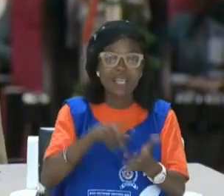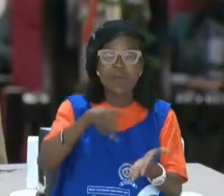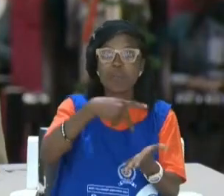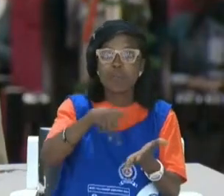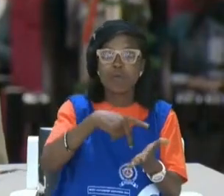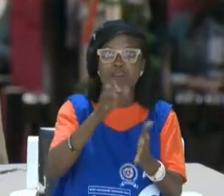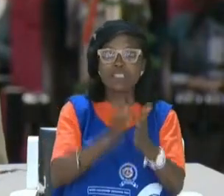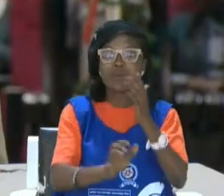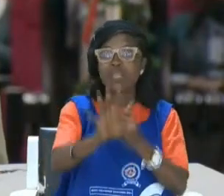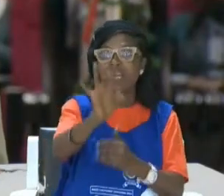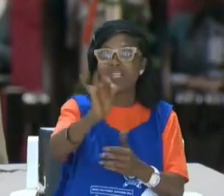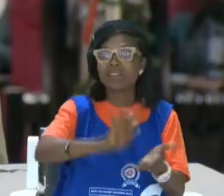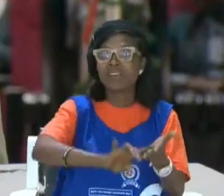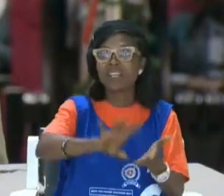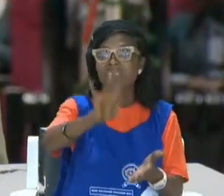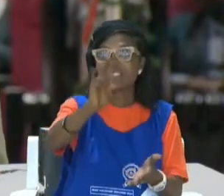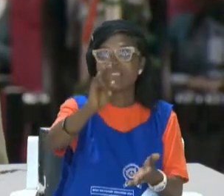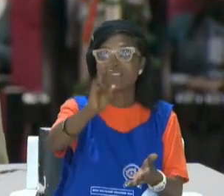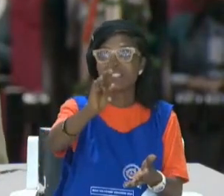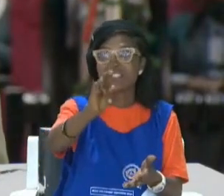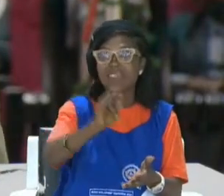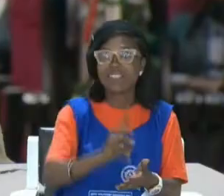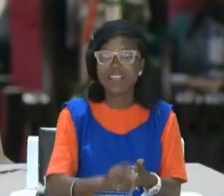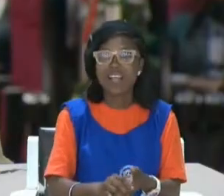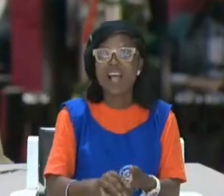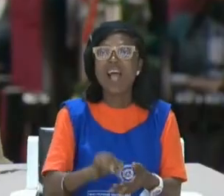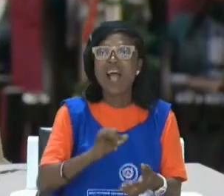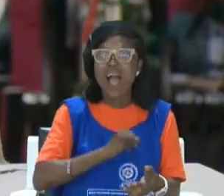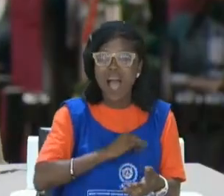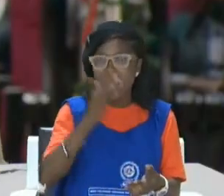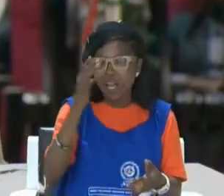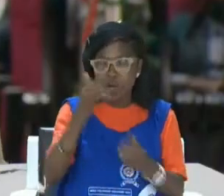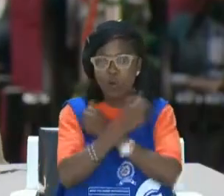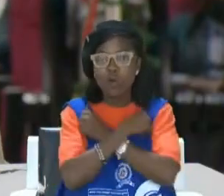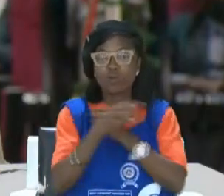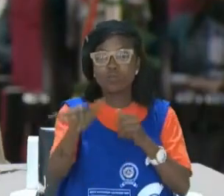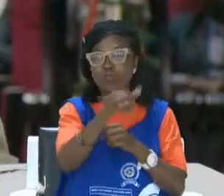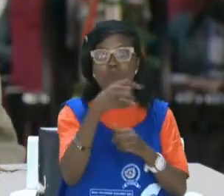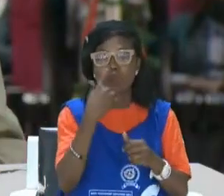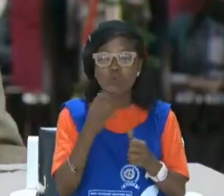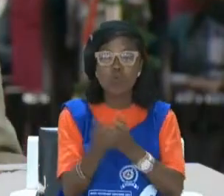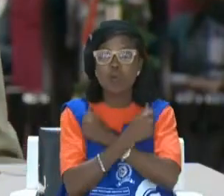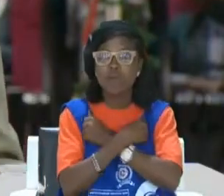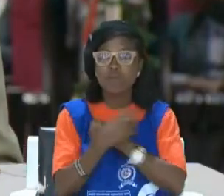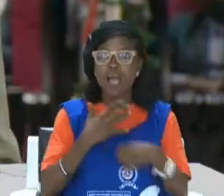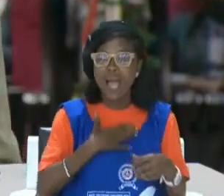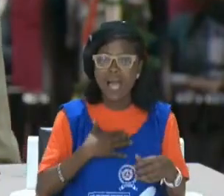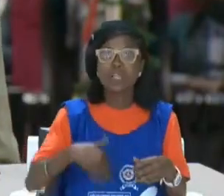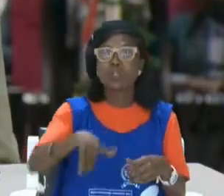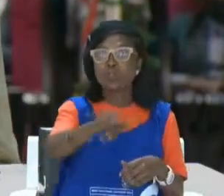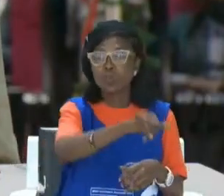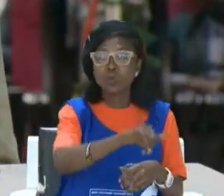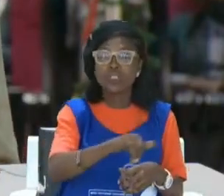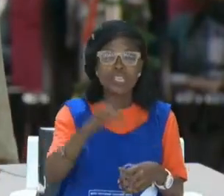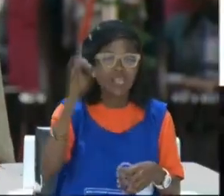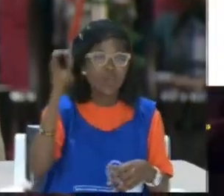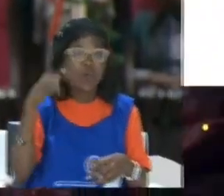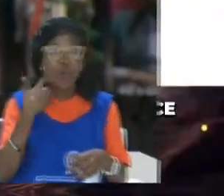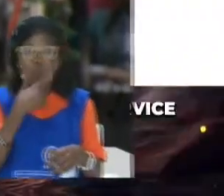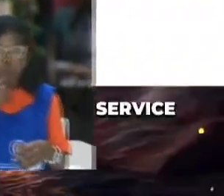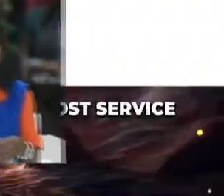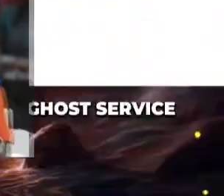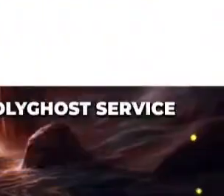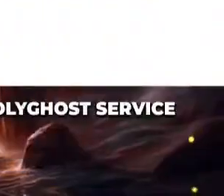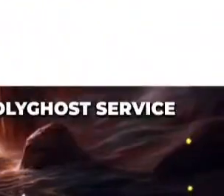17. Proverbs 8, 17. I love those who love me. And those who seek me early will find